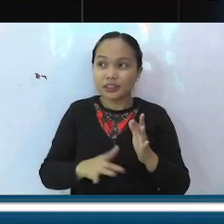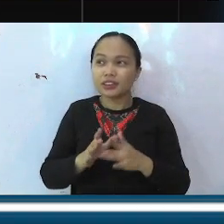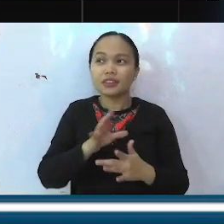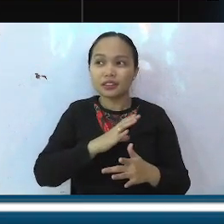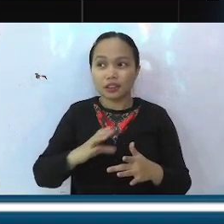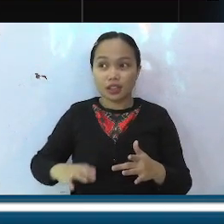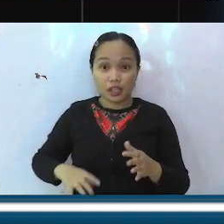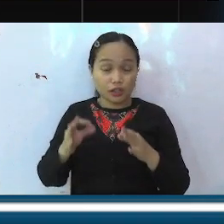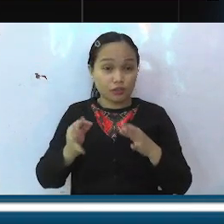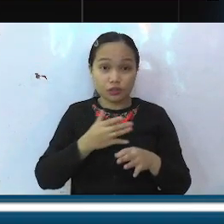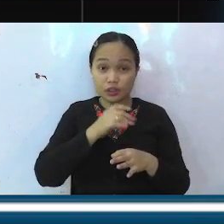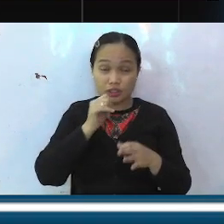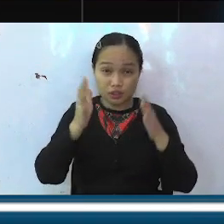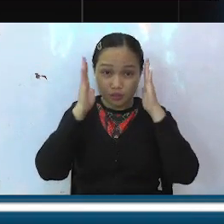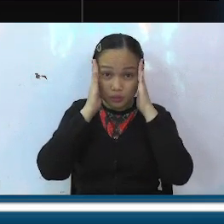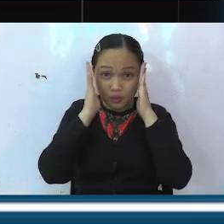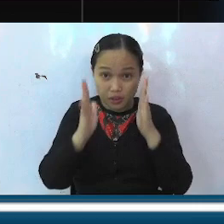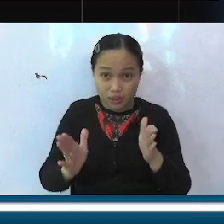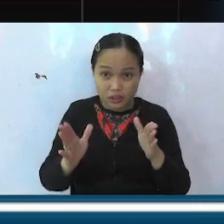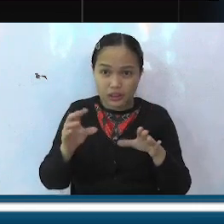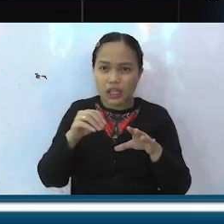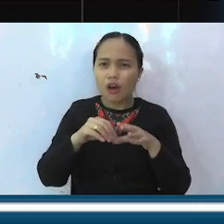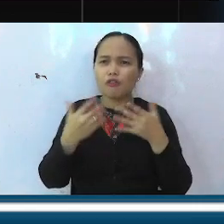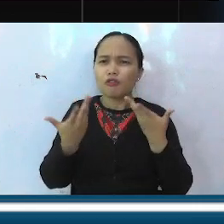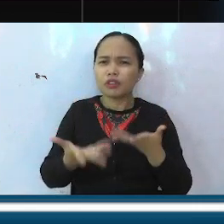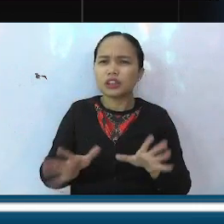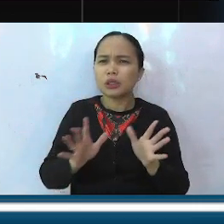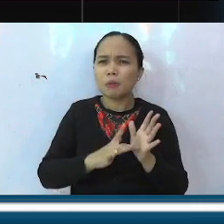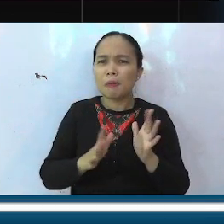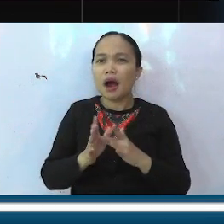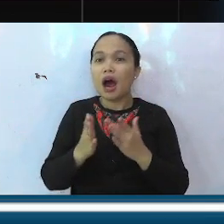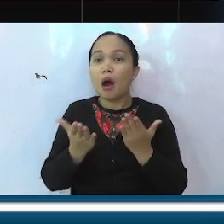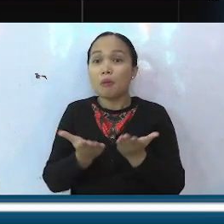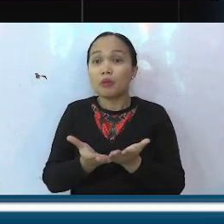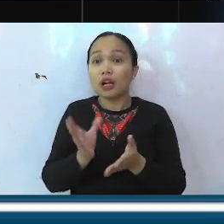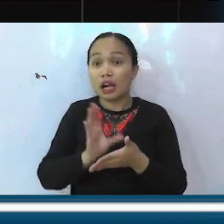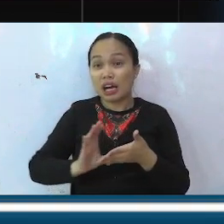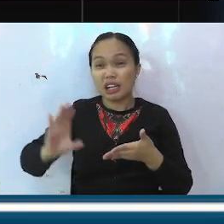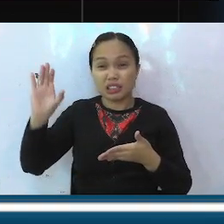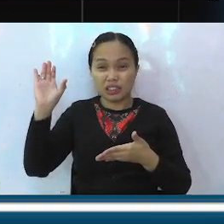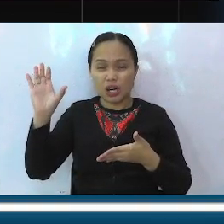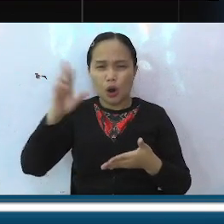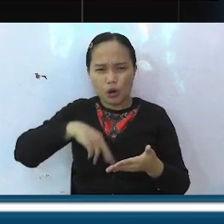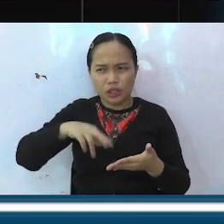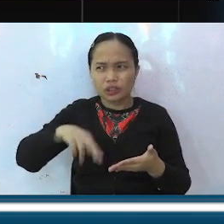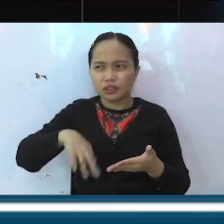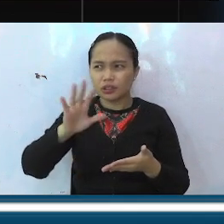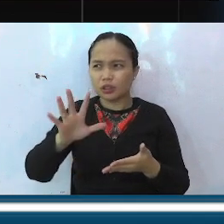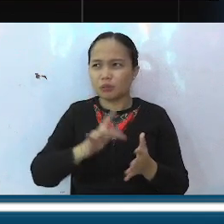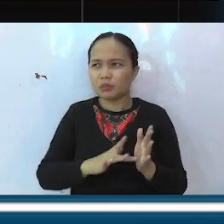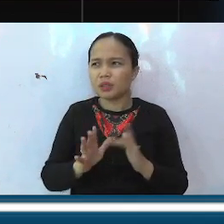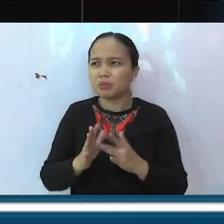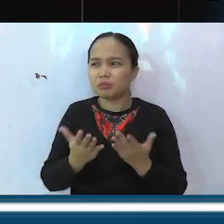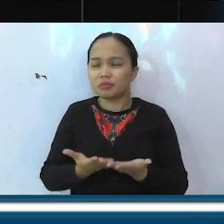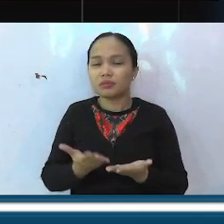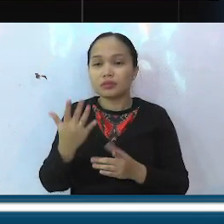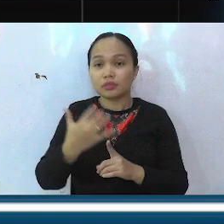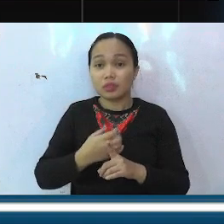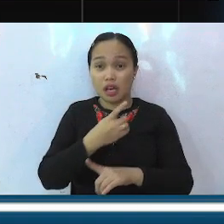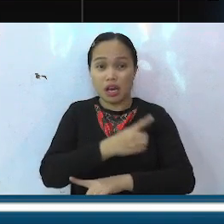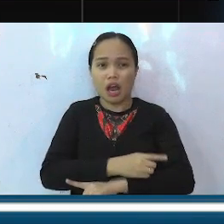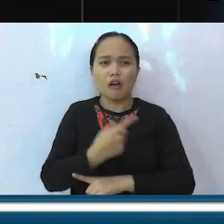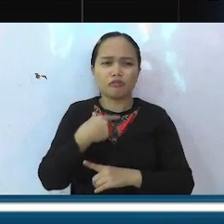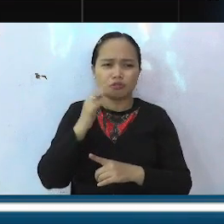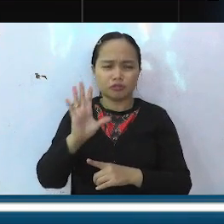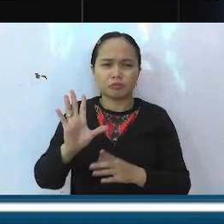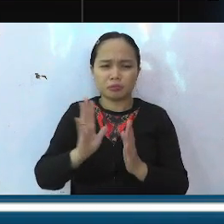you're not looking straight ahead at finishing Bible college, at reading your Bible every day, at having your prayer time every